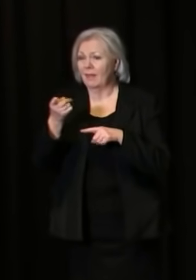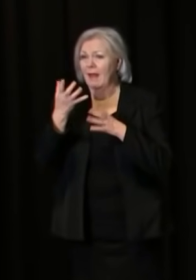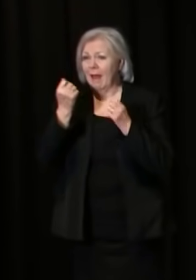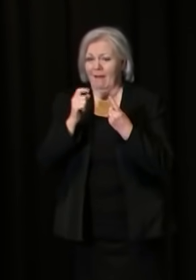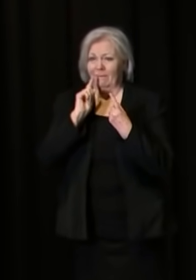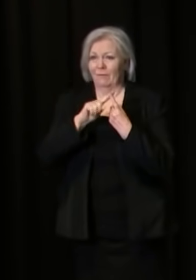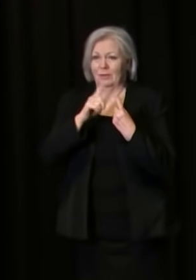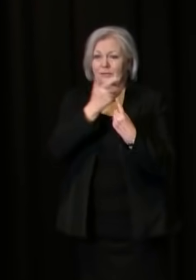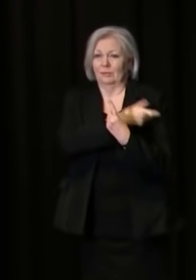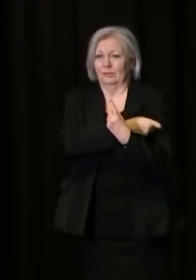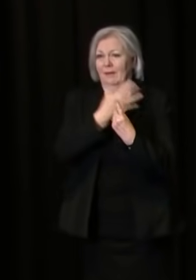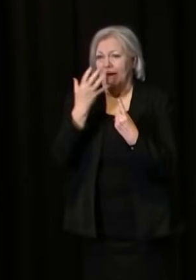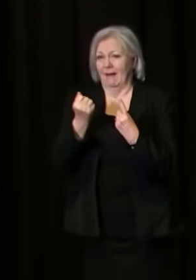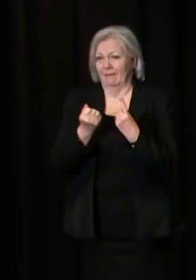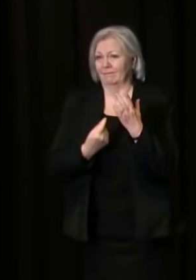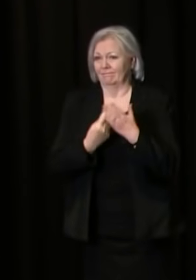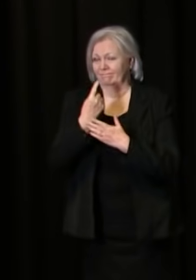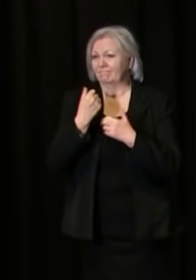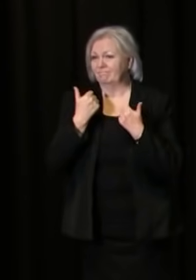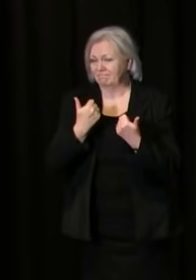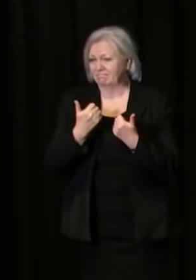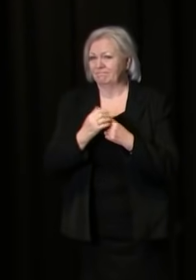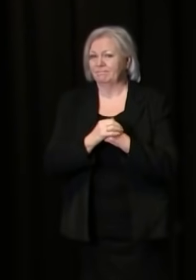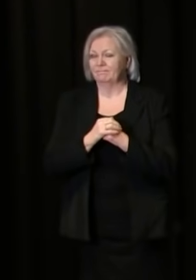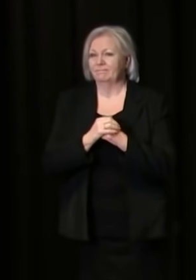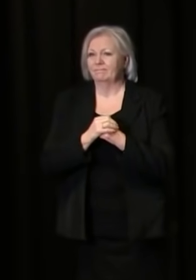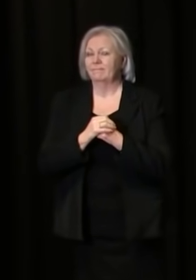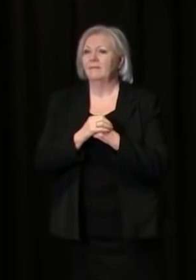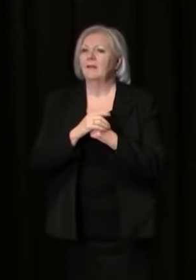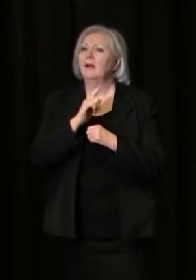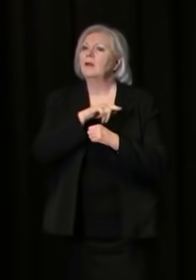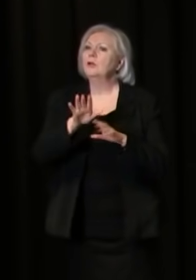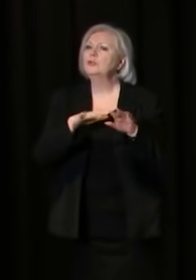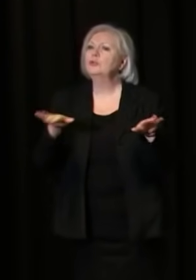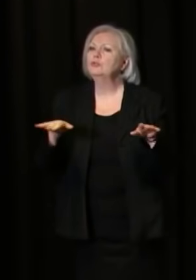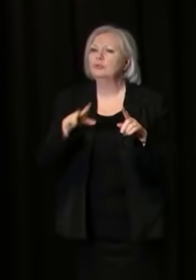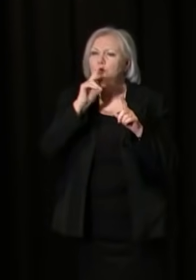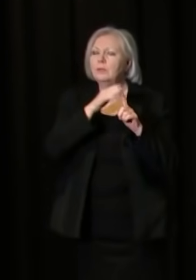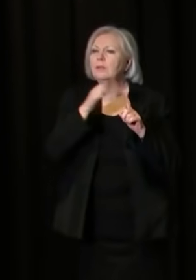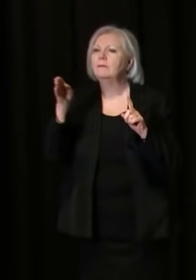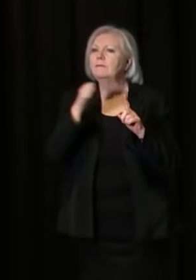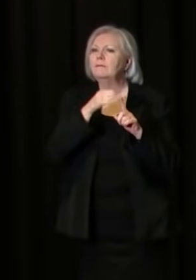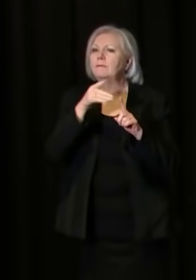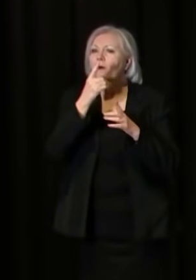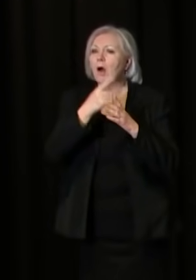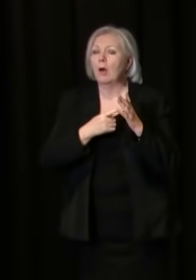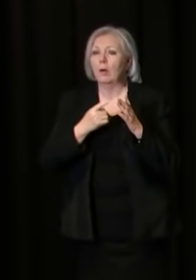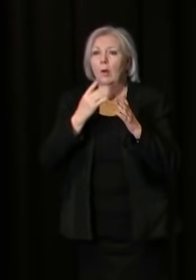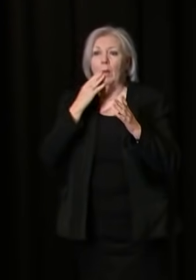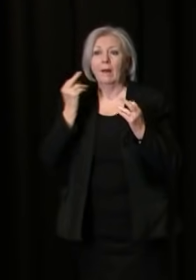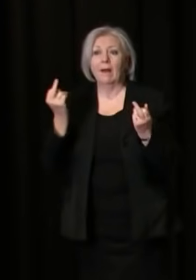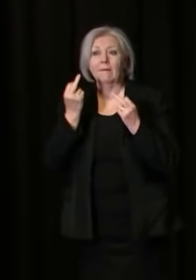1 dose of a COVID vaccine. These kids only became available for their